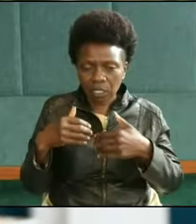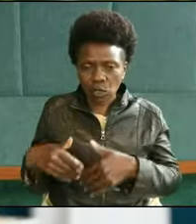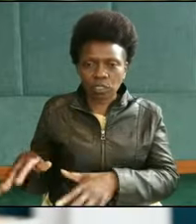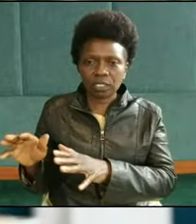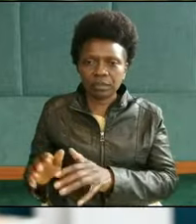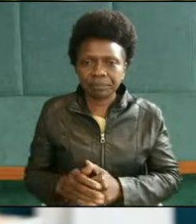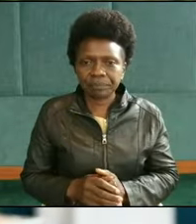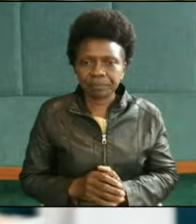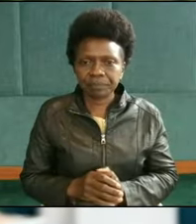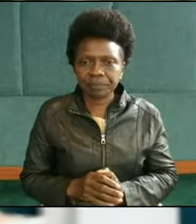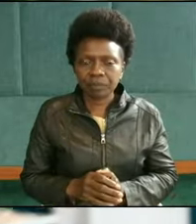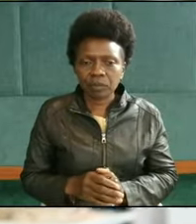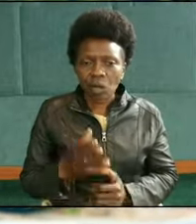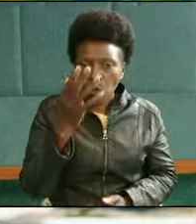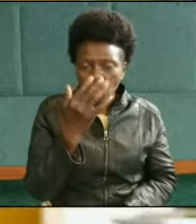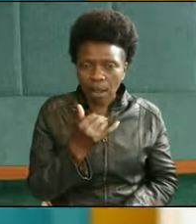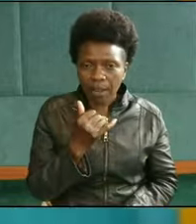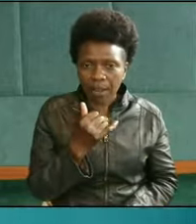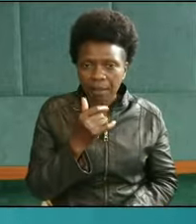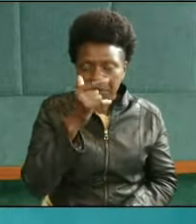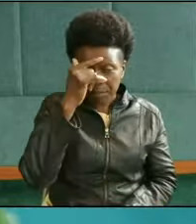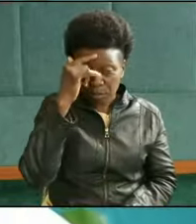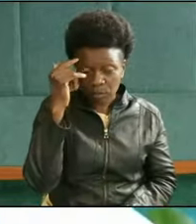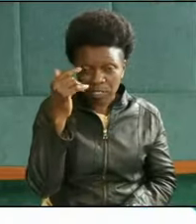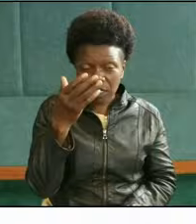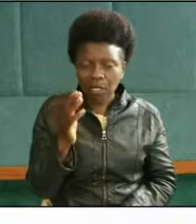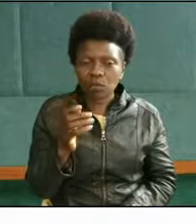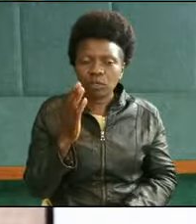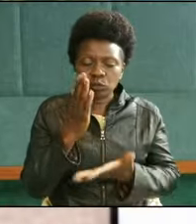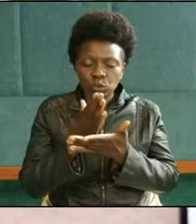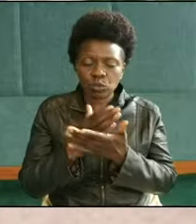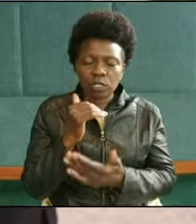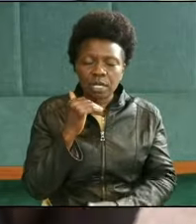lost. Because they will surely die.